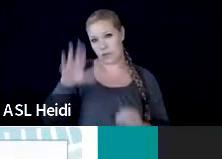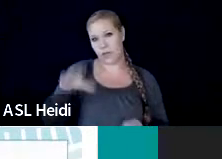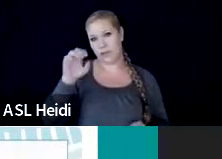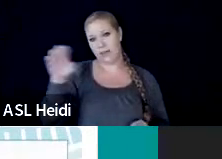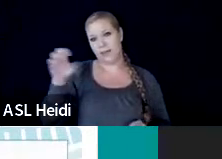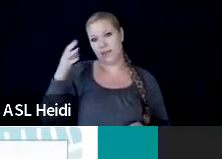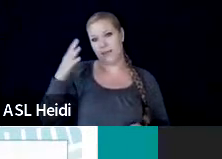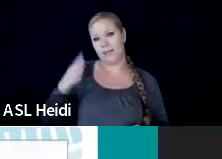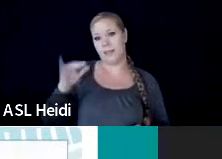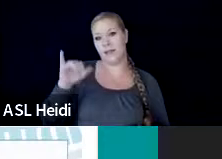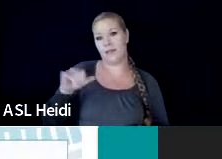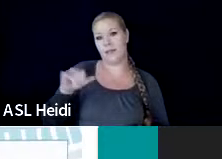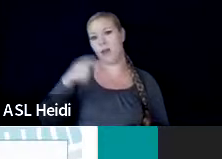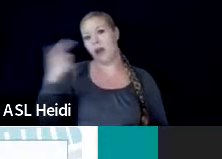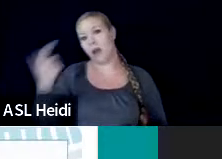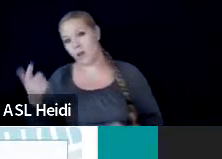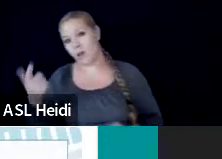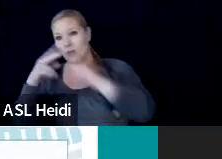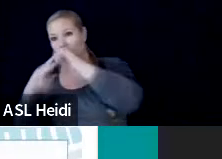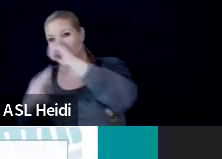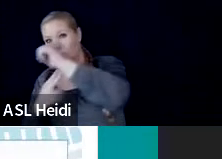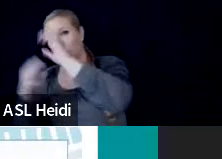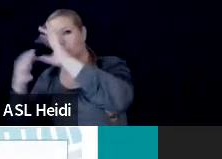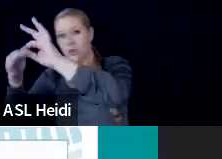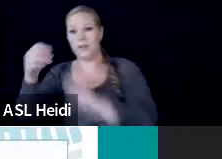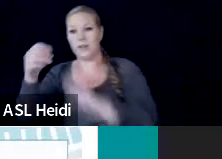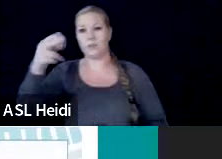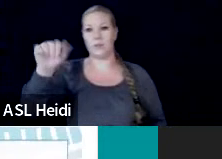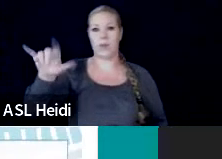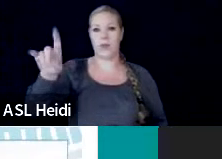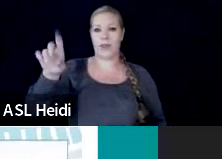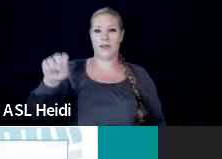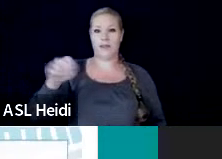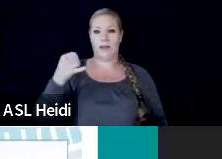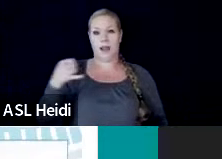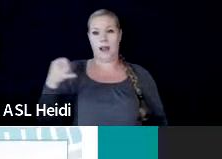that arterial bridge that then connects over to Hayden Island.